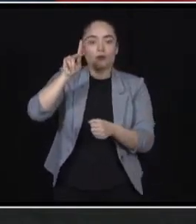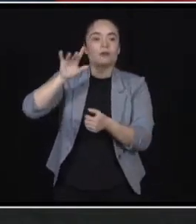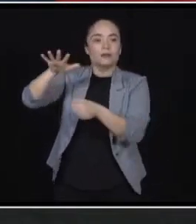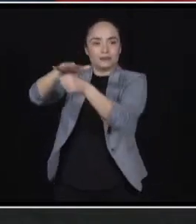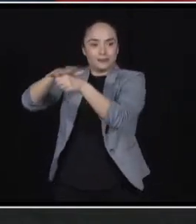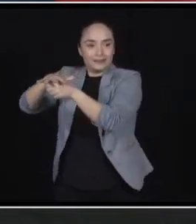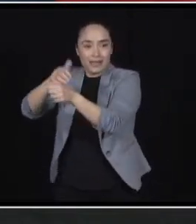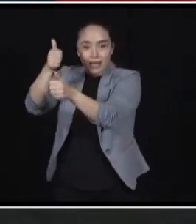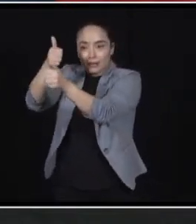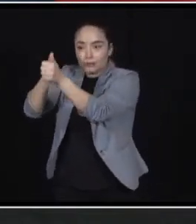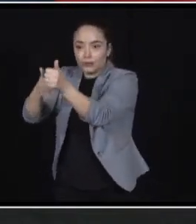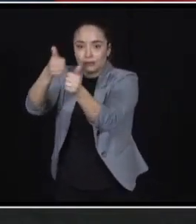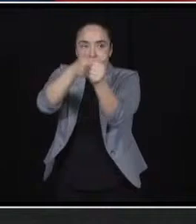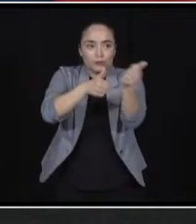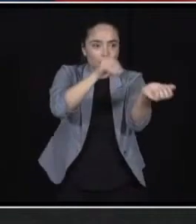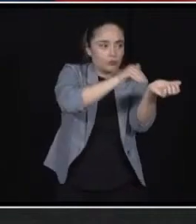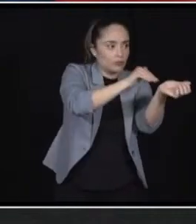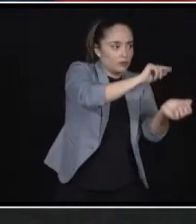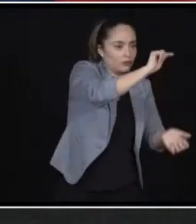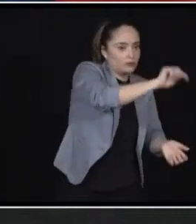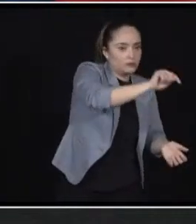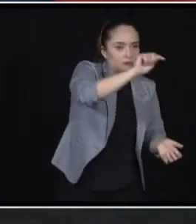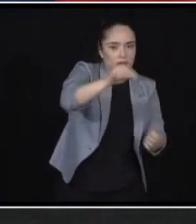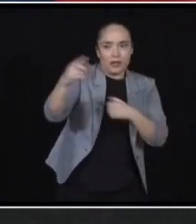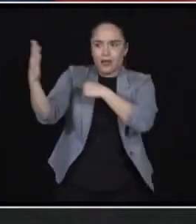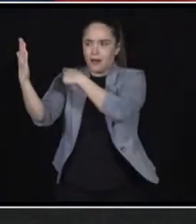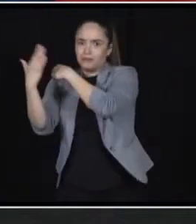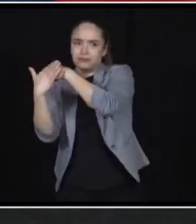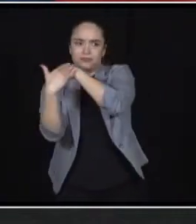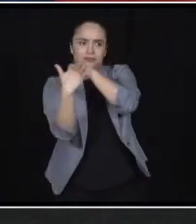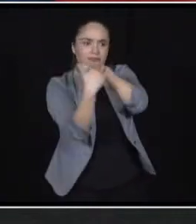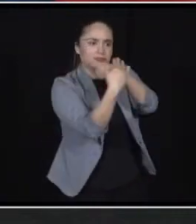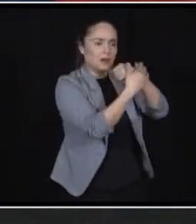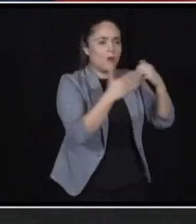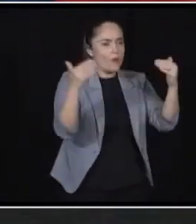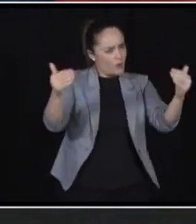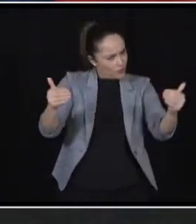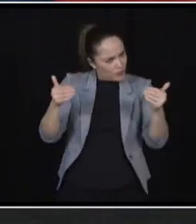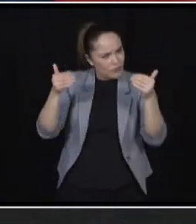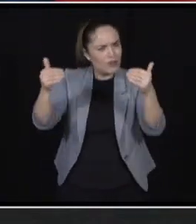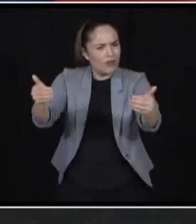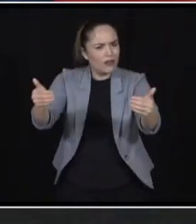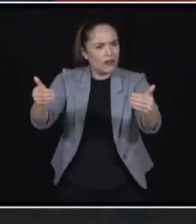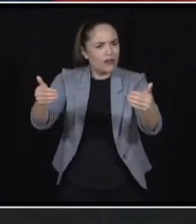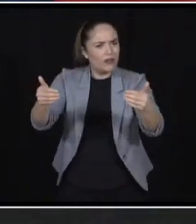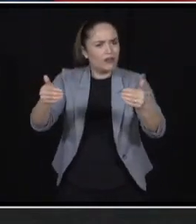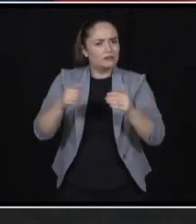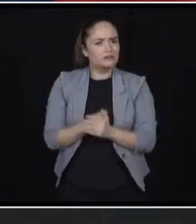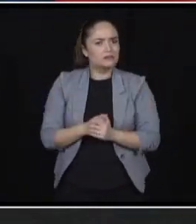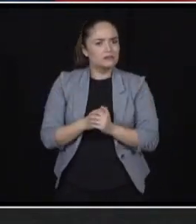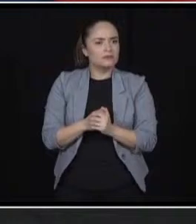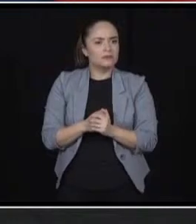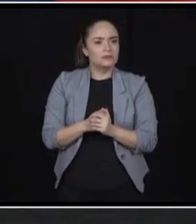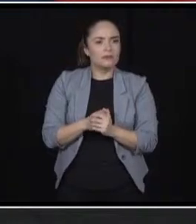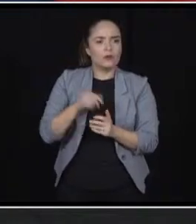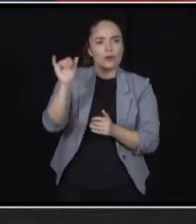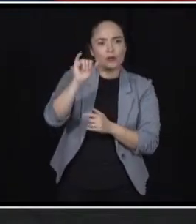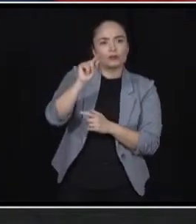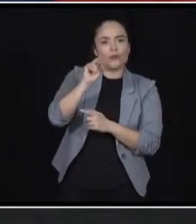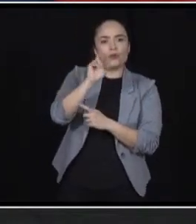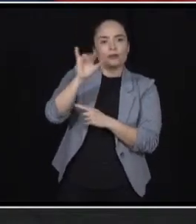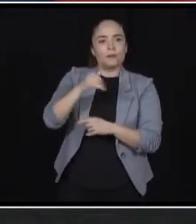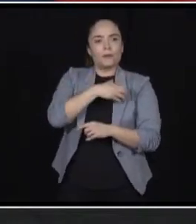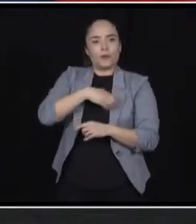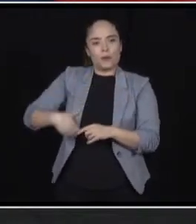Then I had Mayor Tory agreeing with in-depth conversations, Mayor Bonnie Crombie agreeing, Mayor Thompson from